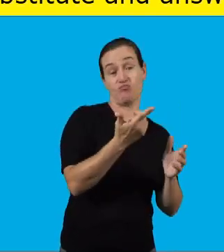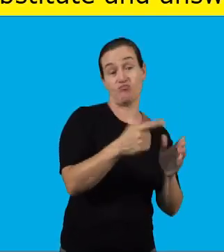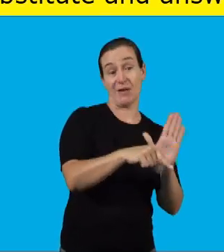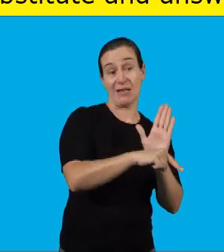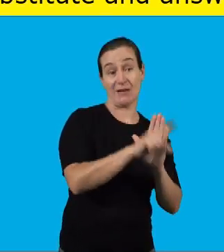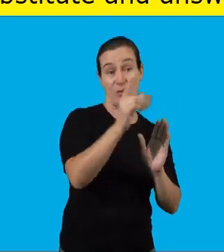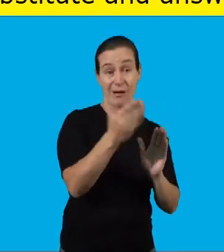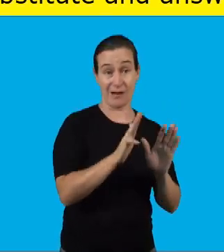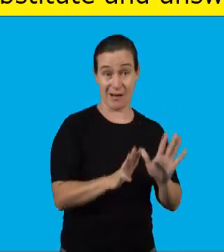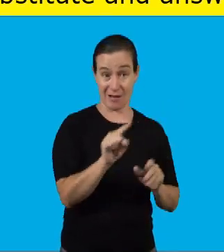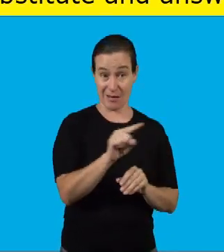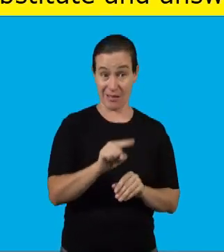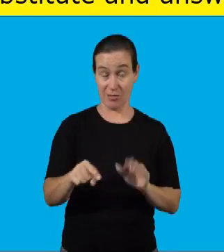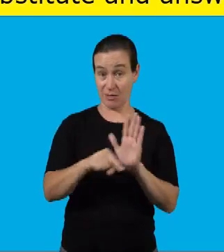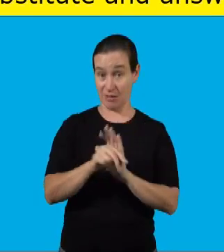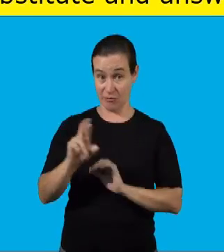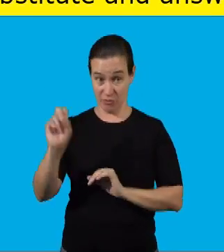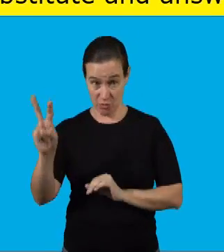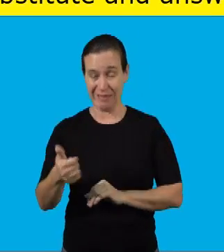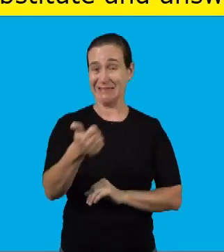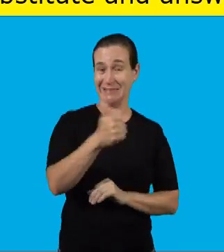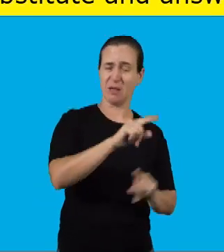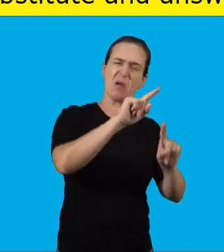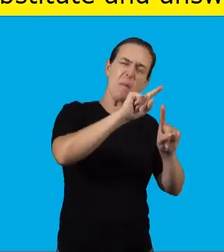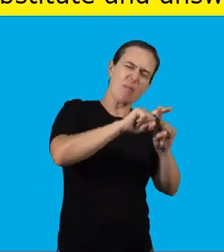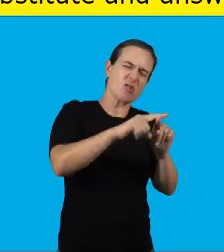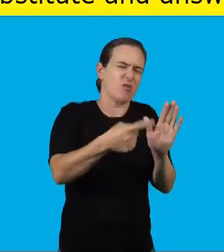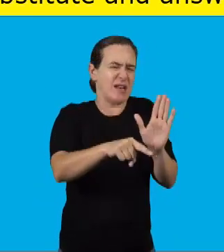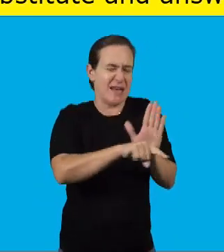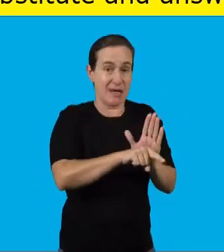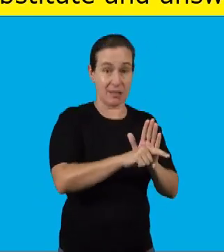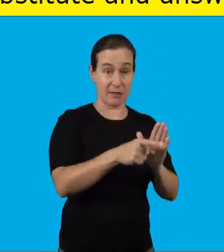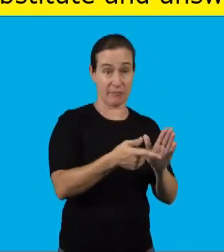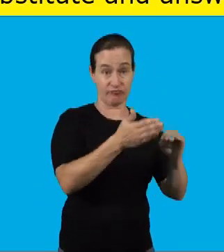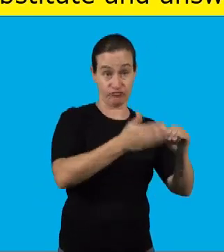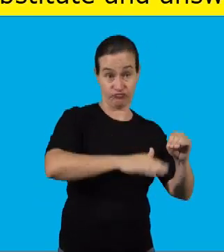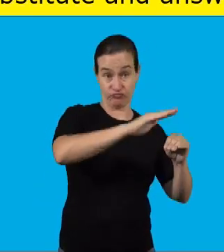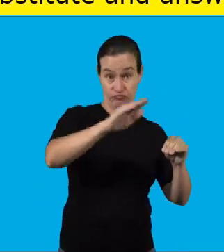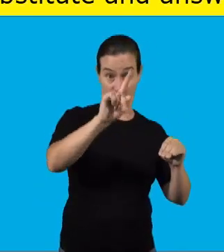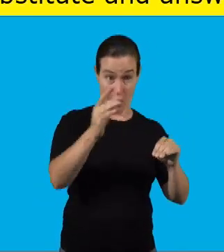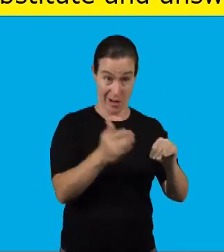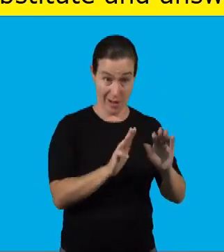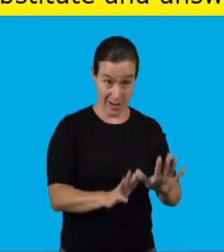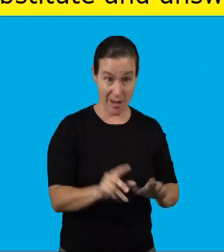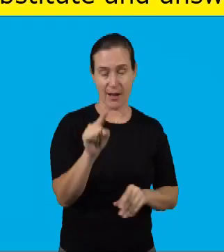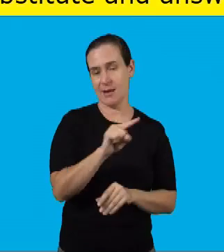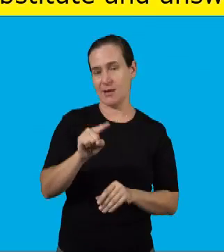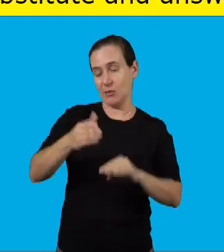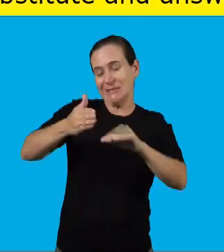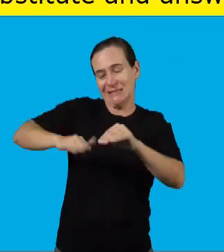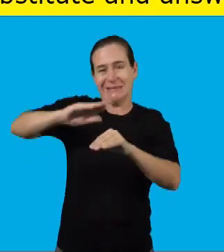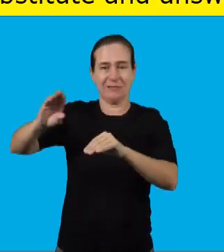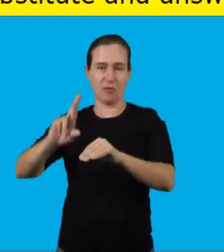our r is going to be, now it is going to be a plus minus 1 over 3,